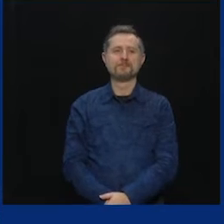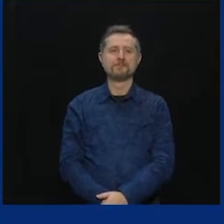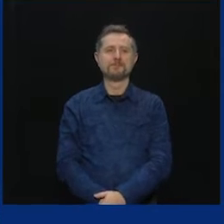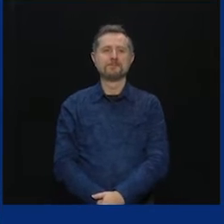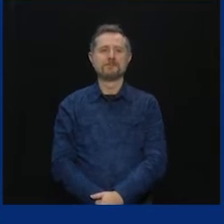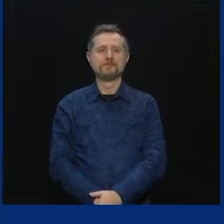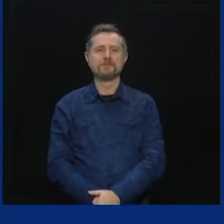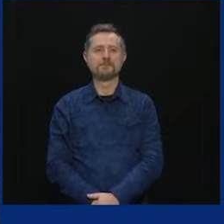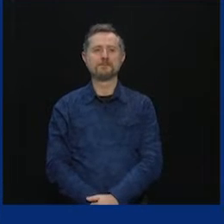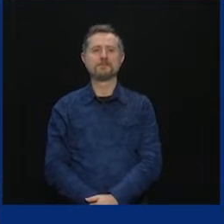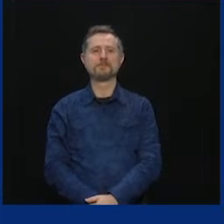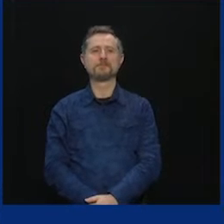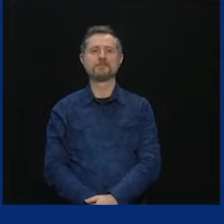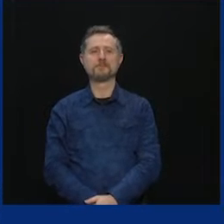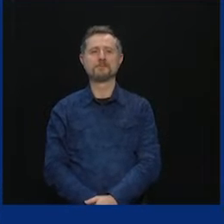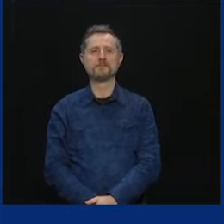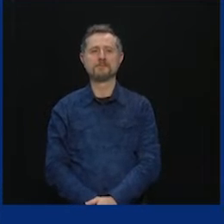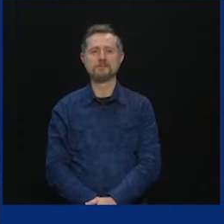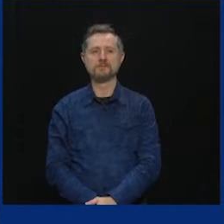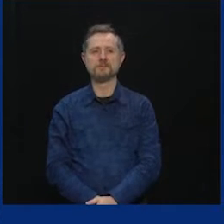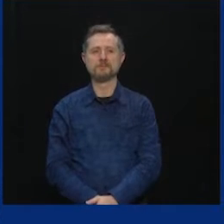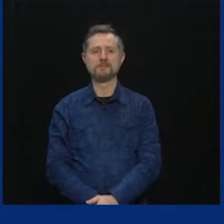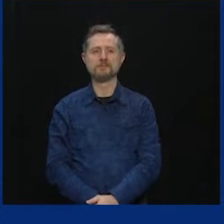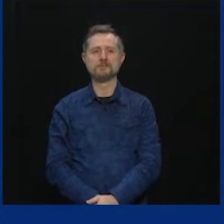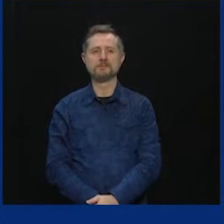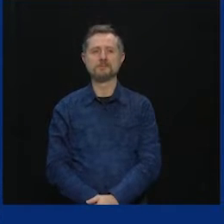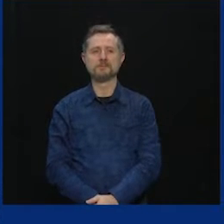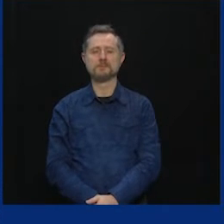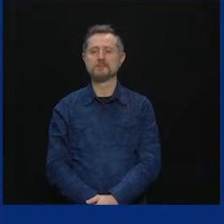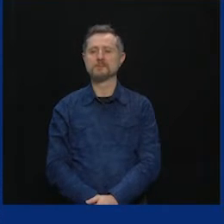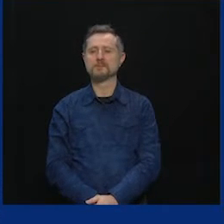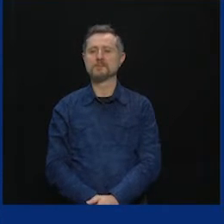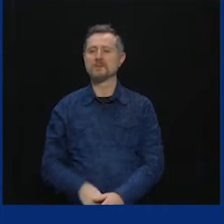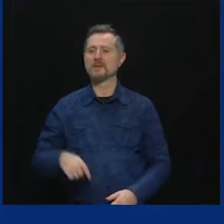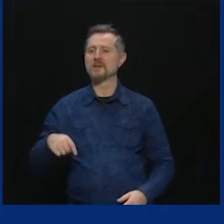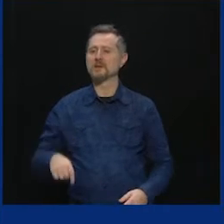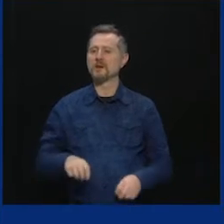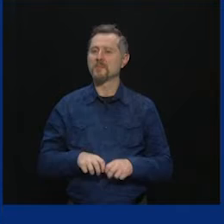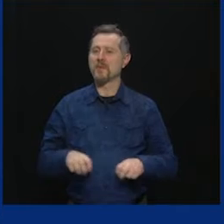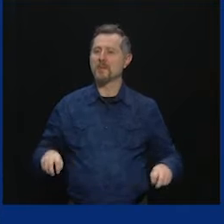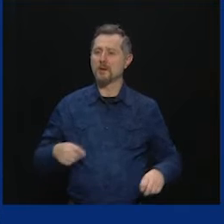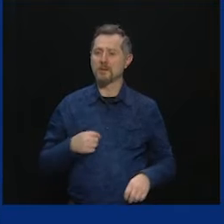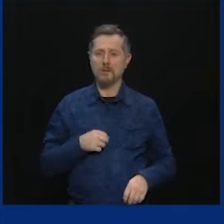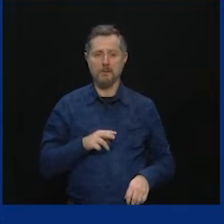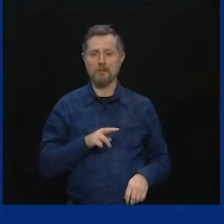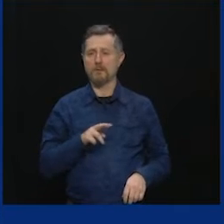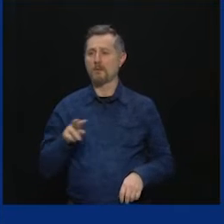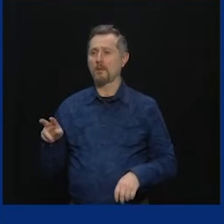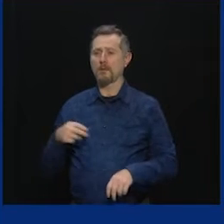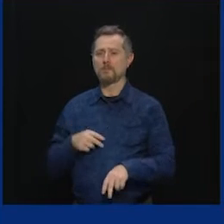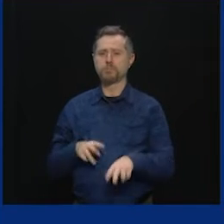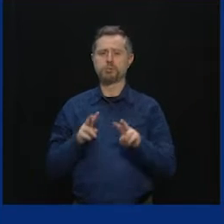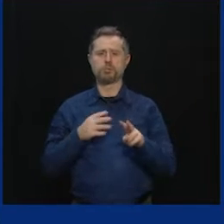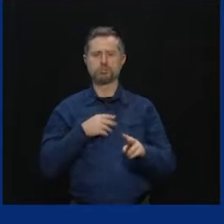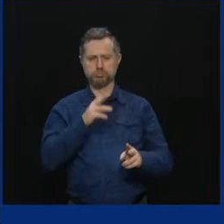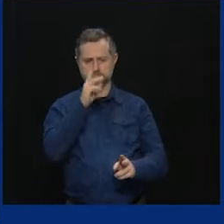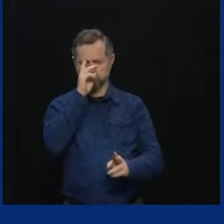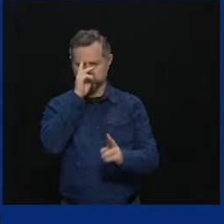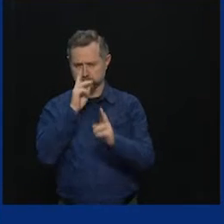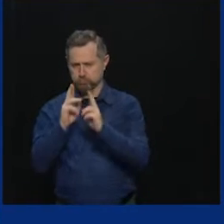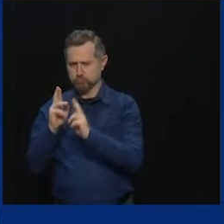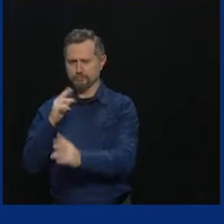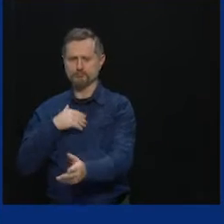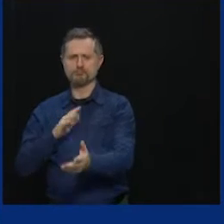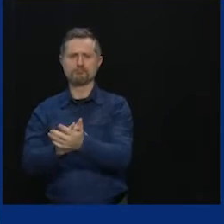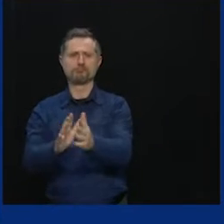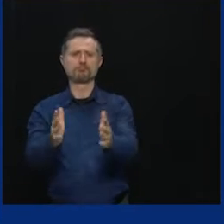First and foremost, I'd like to salute this panel of giants that you all have me up here sitting with, and say thank you to all of